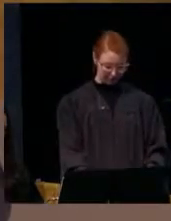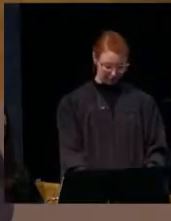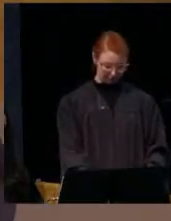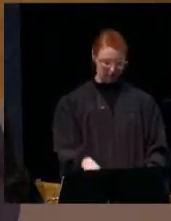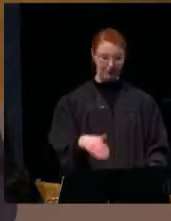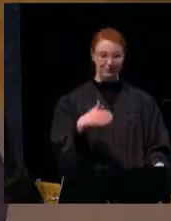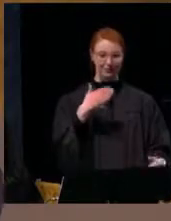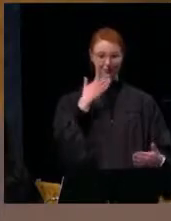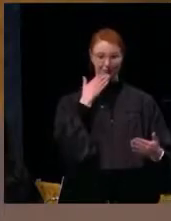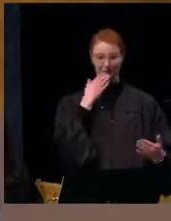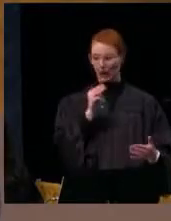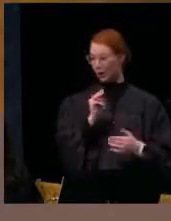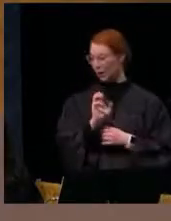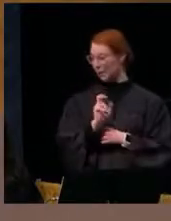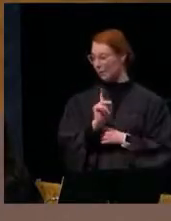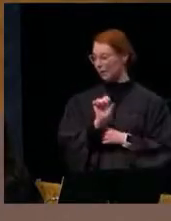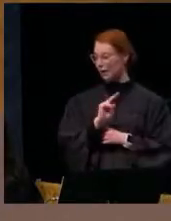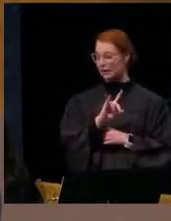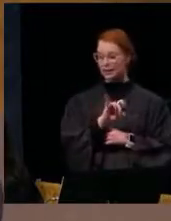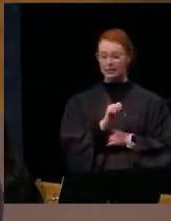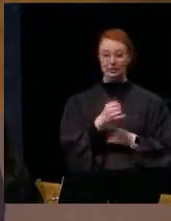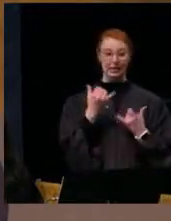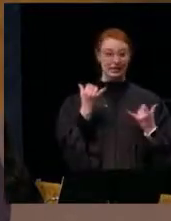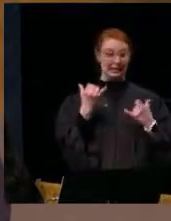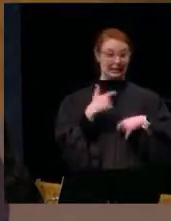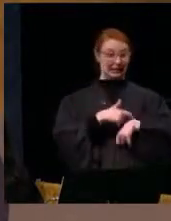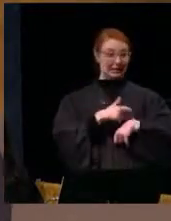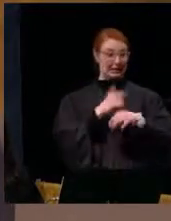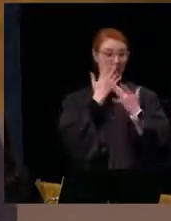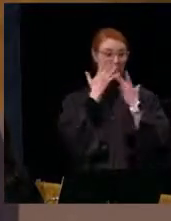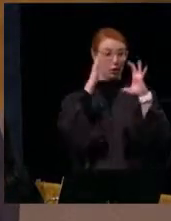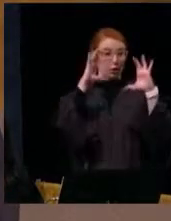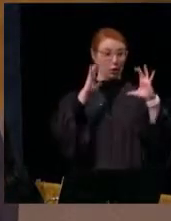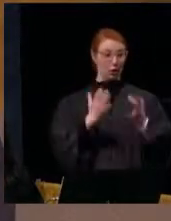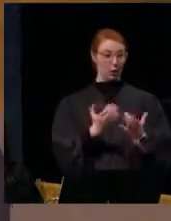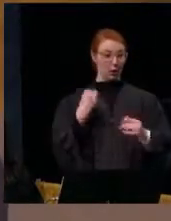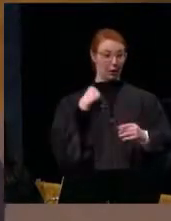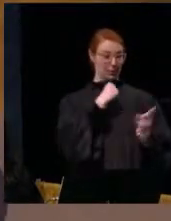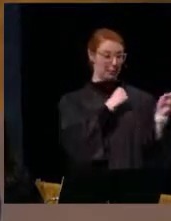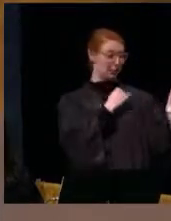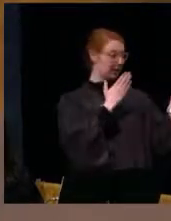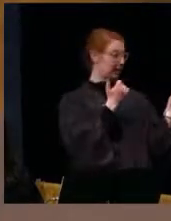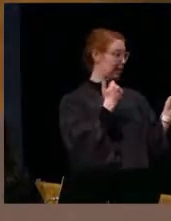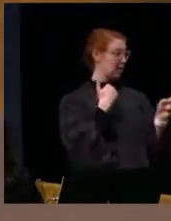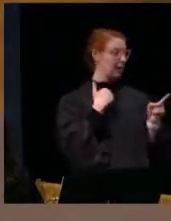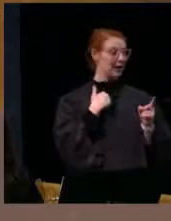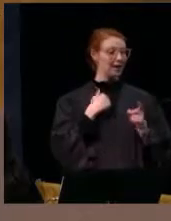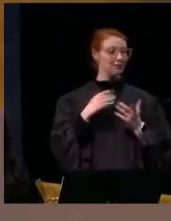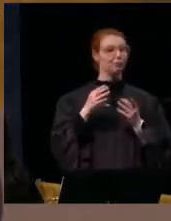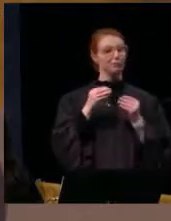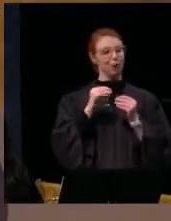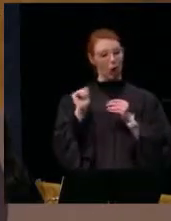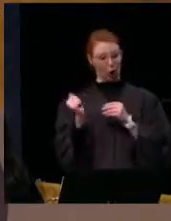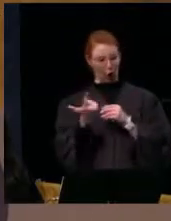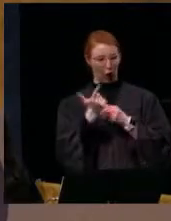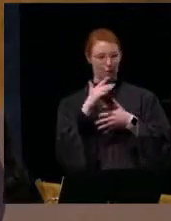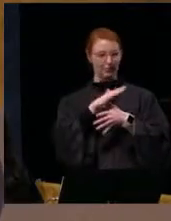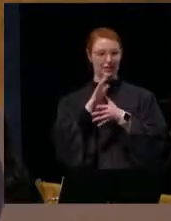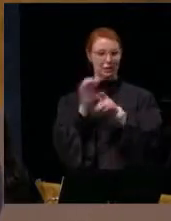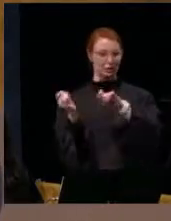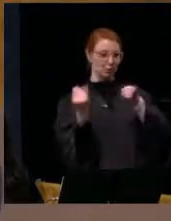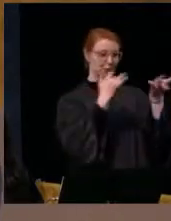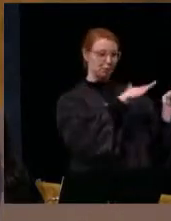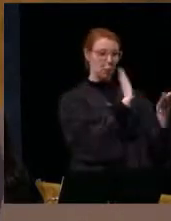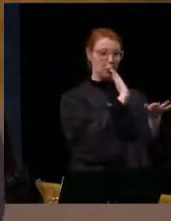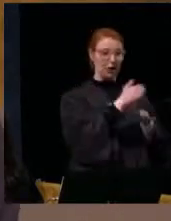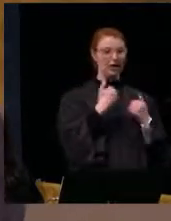Thank you, Mackenzie. At this time, the senior choir members will be joined by our underclassmen choir members and will be giving their